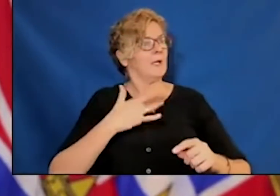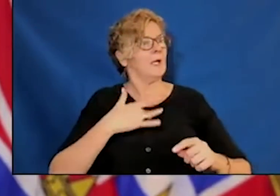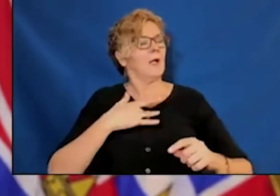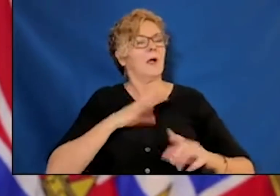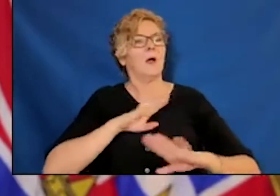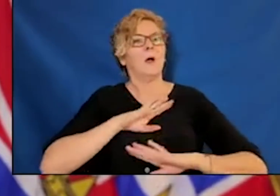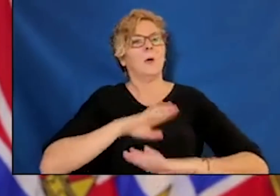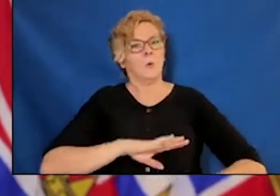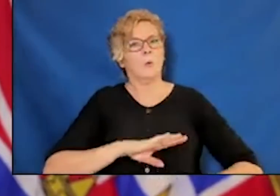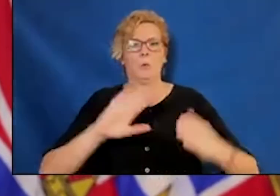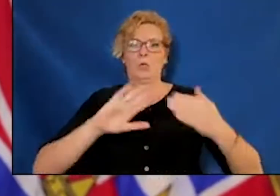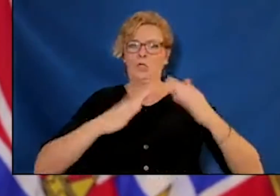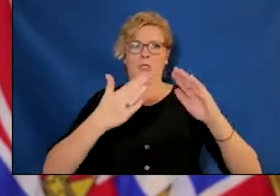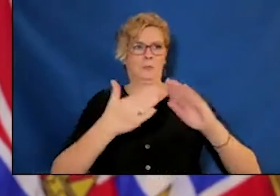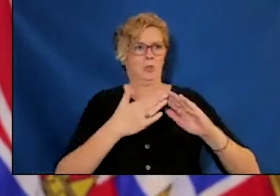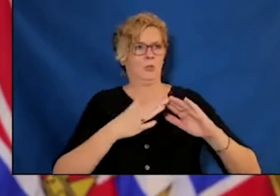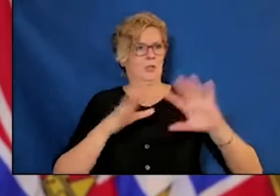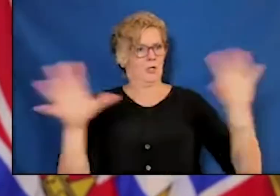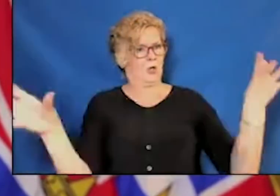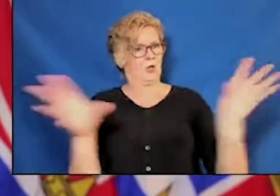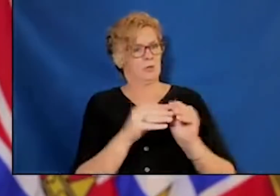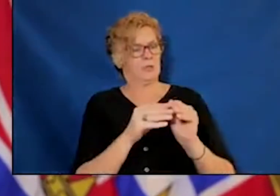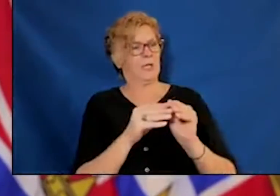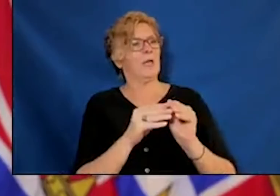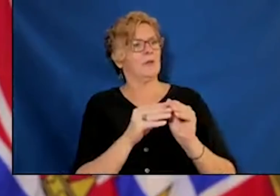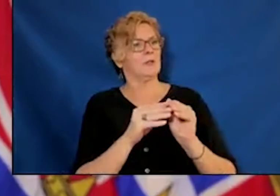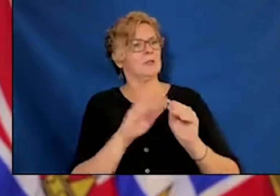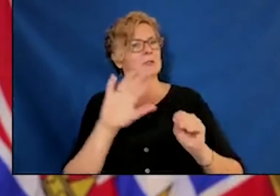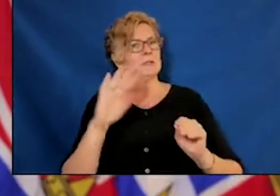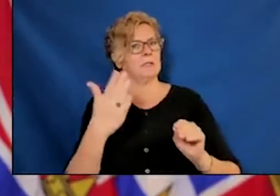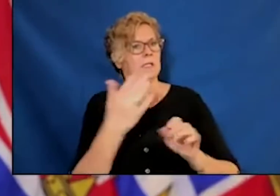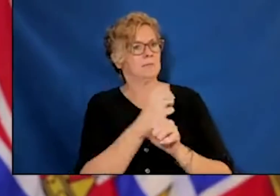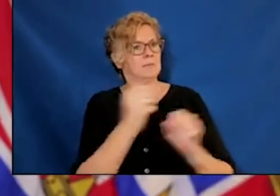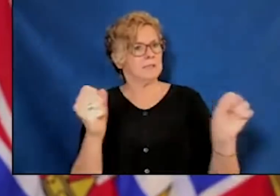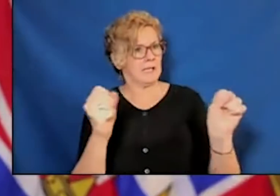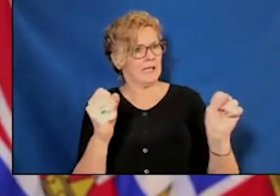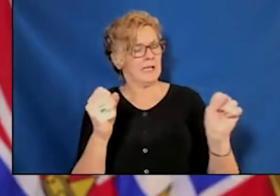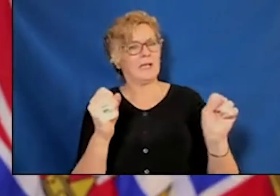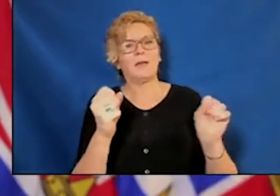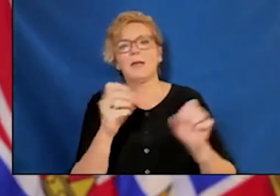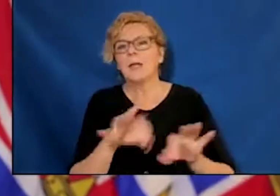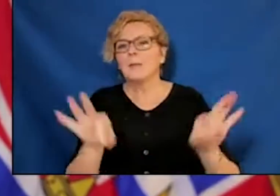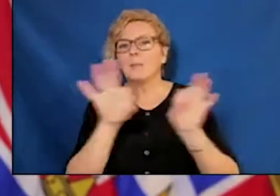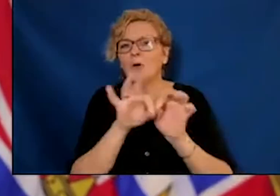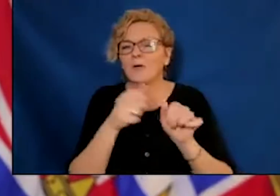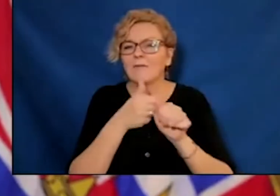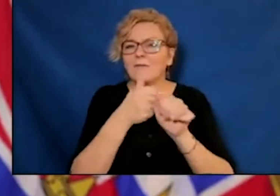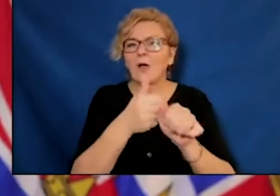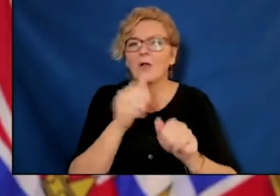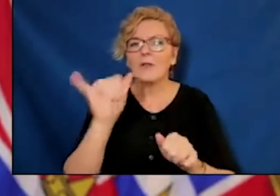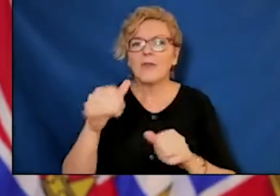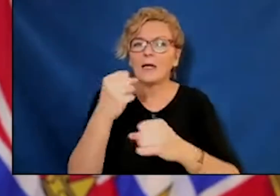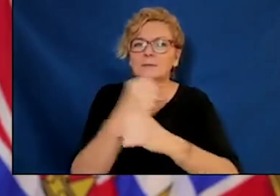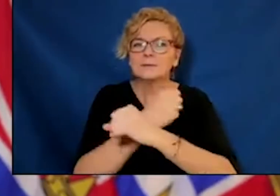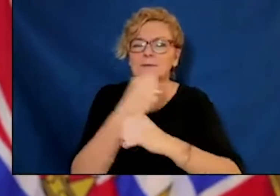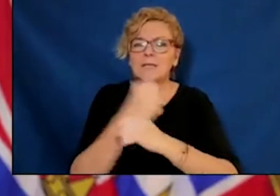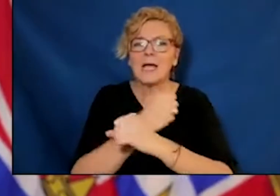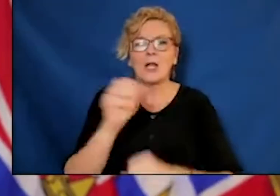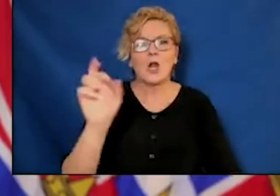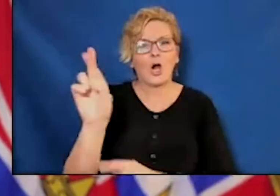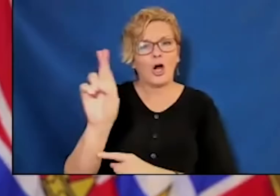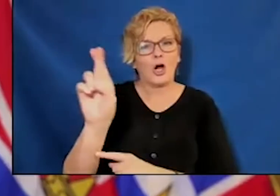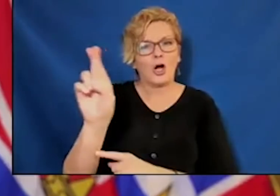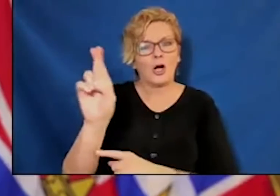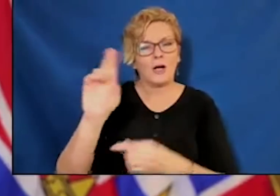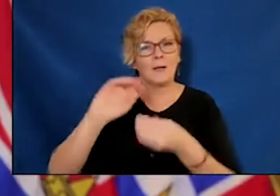of how infectious a virus is, or a bacteria even, but particularly with viruses. So if